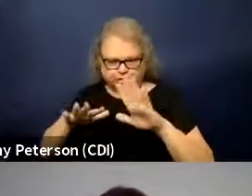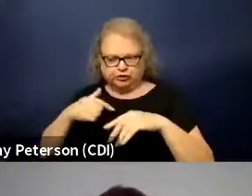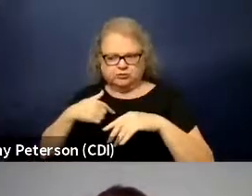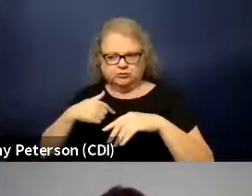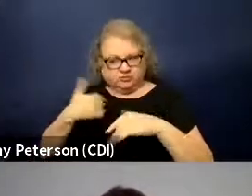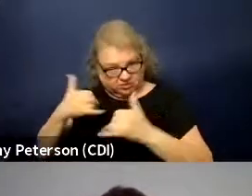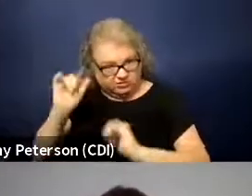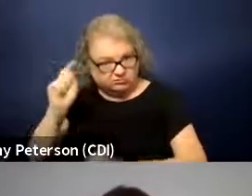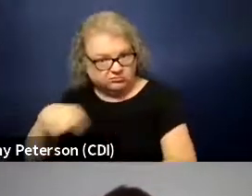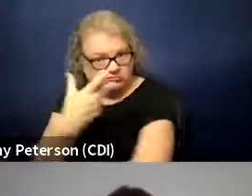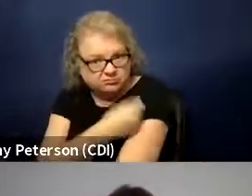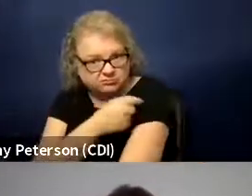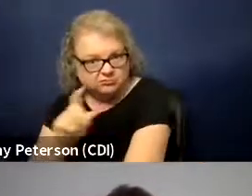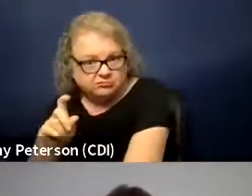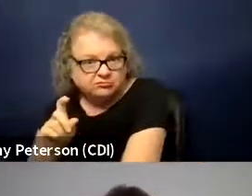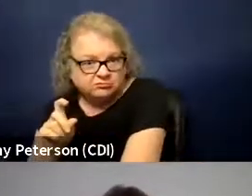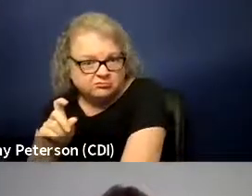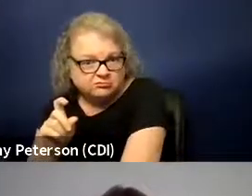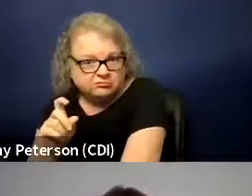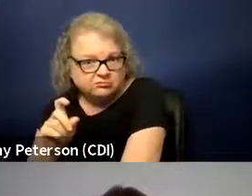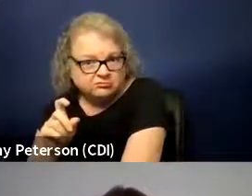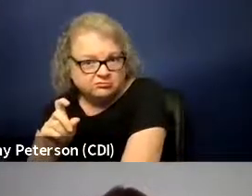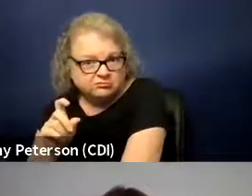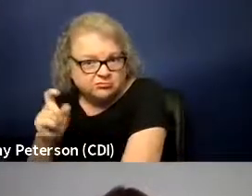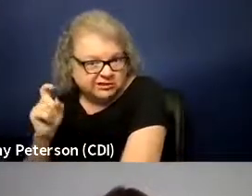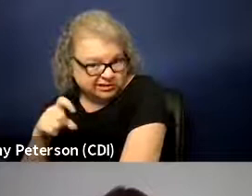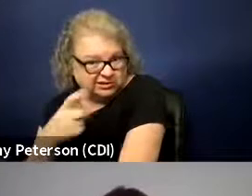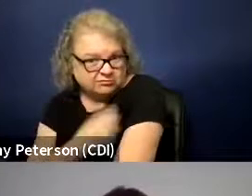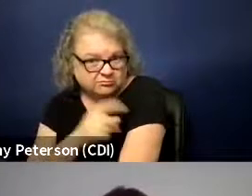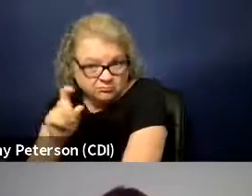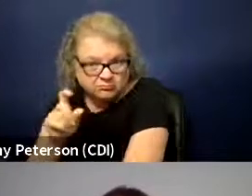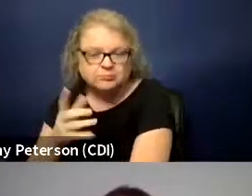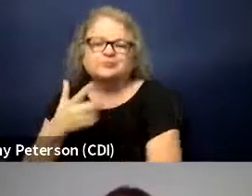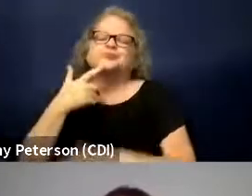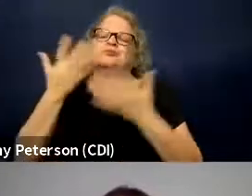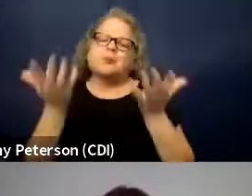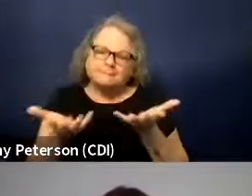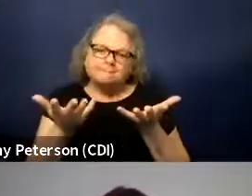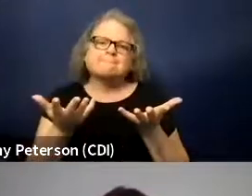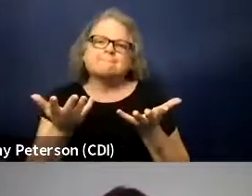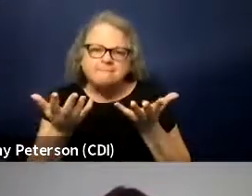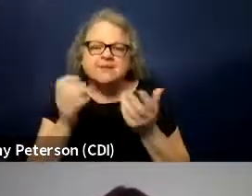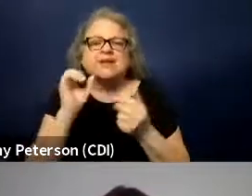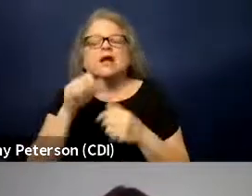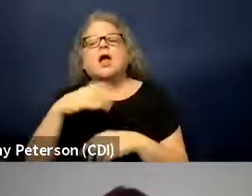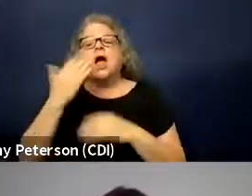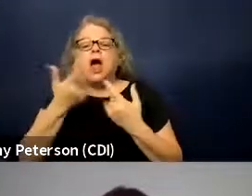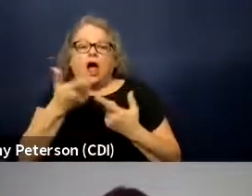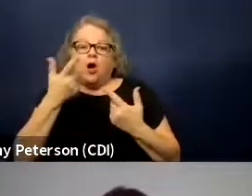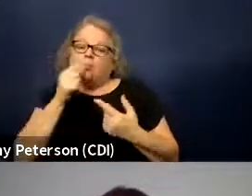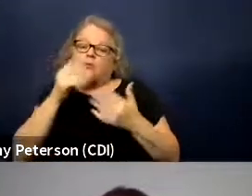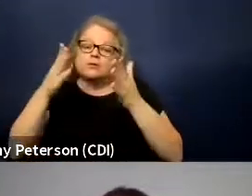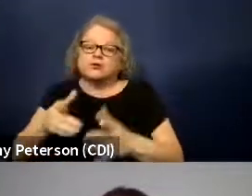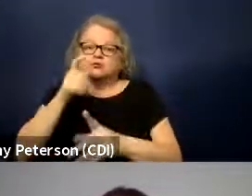some immune response. You are partially protected from getting infected again. but there are many studies out there